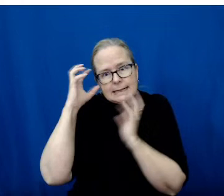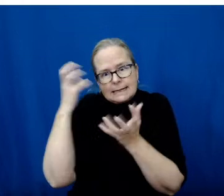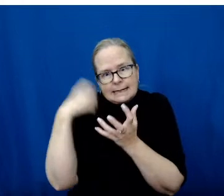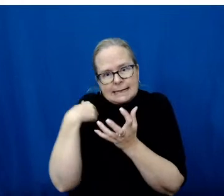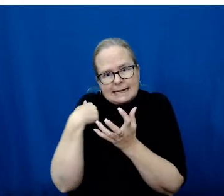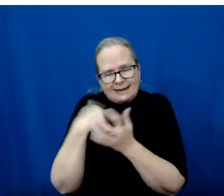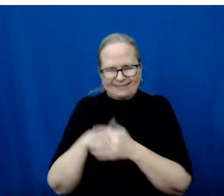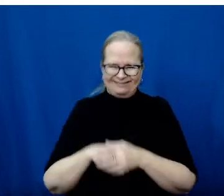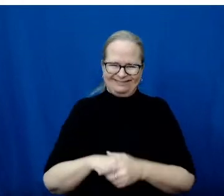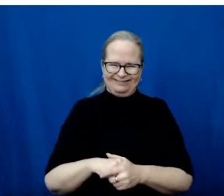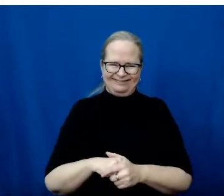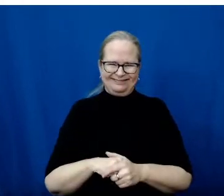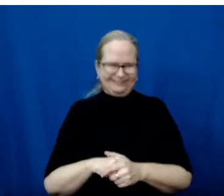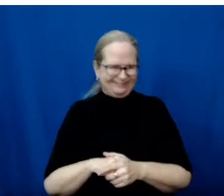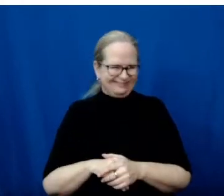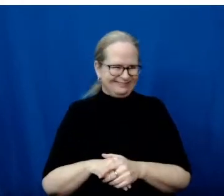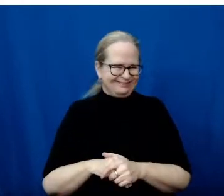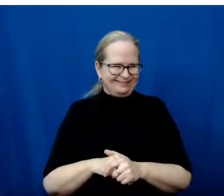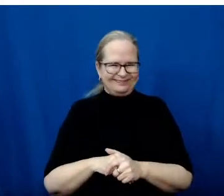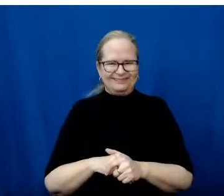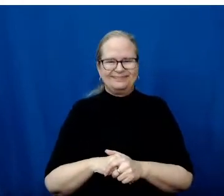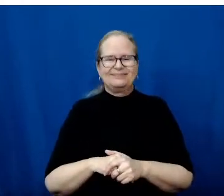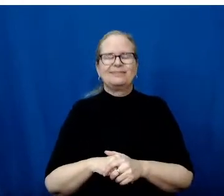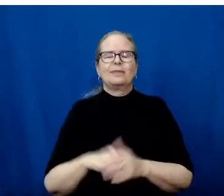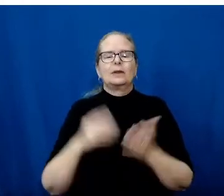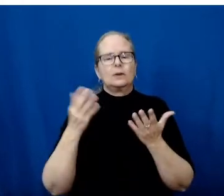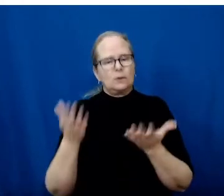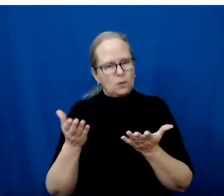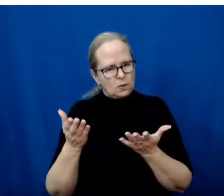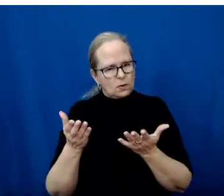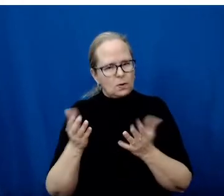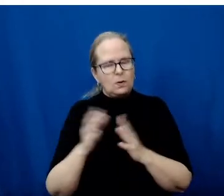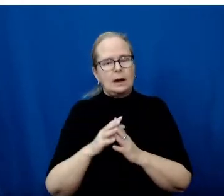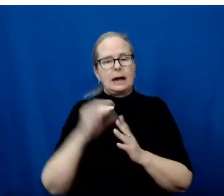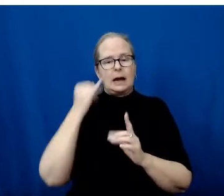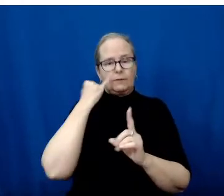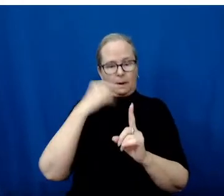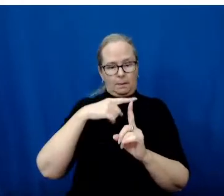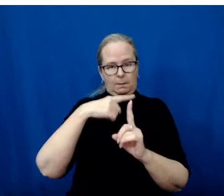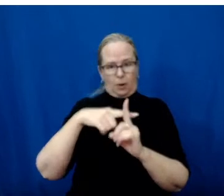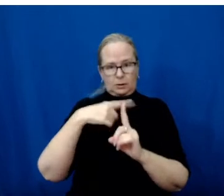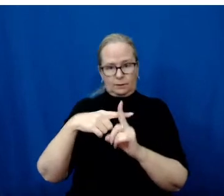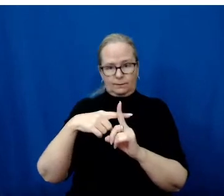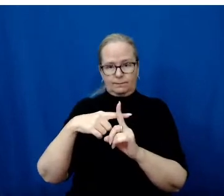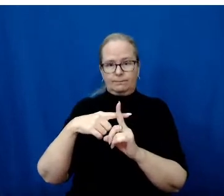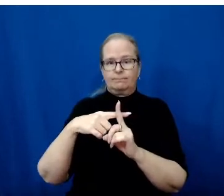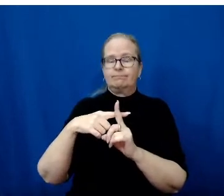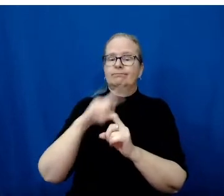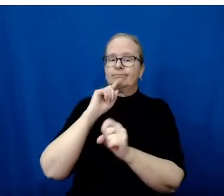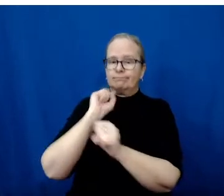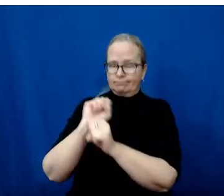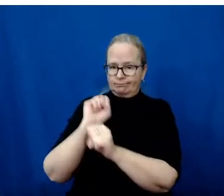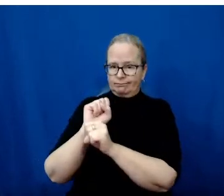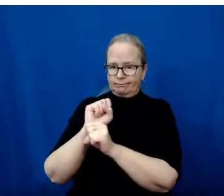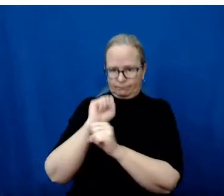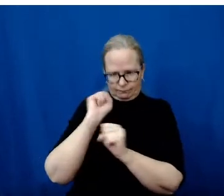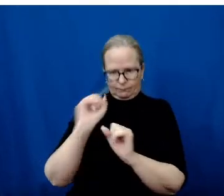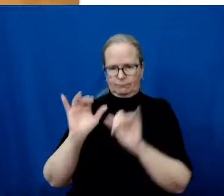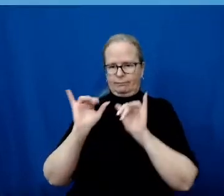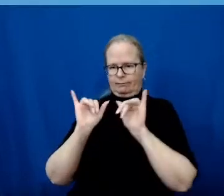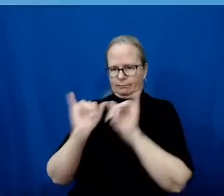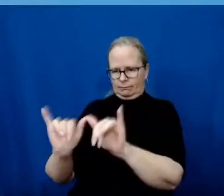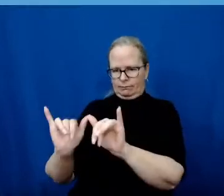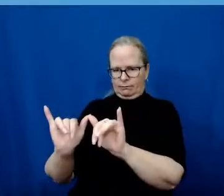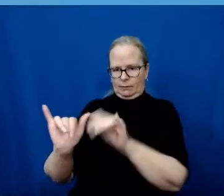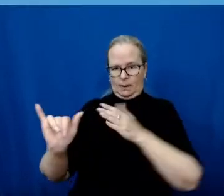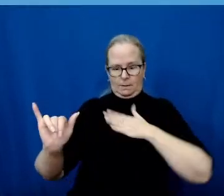case of COVID arrive in the house. So in the rest of the house, we kept those HEPA filters running and